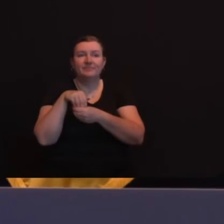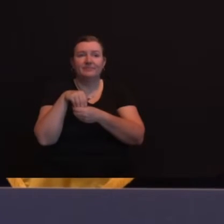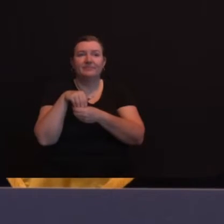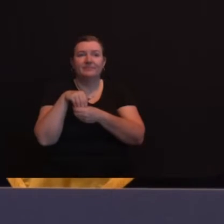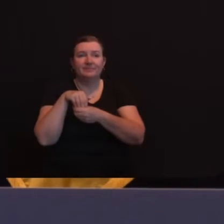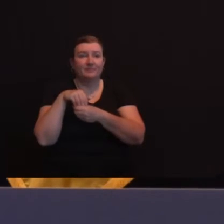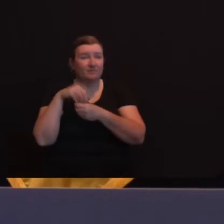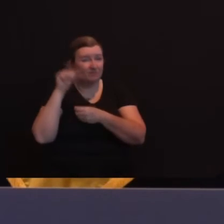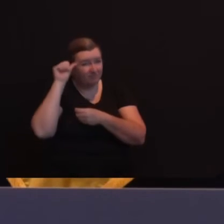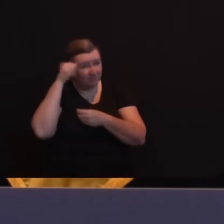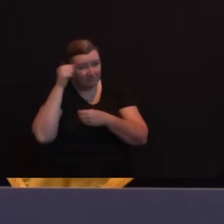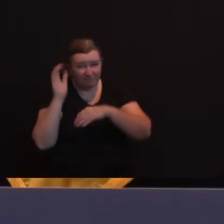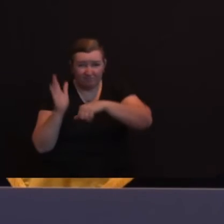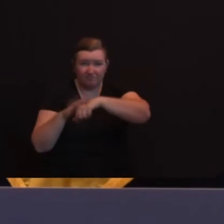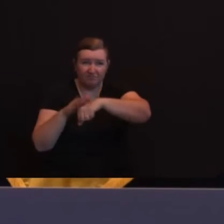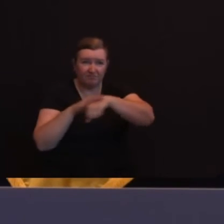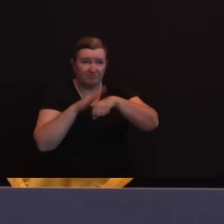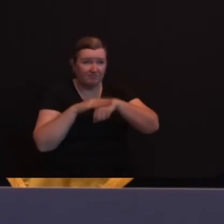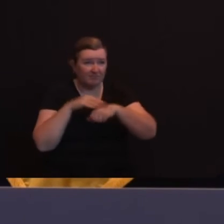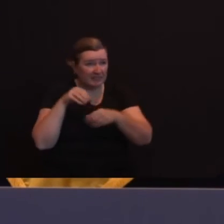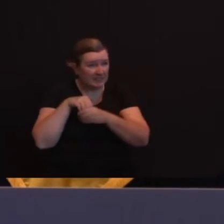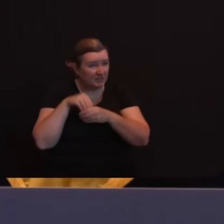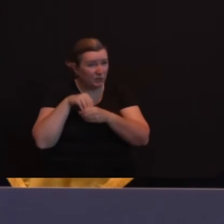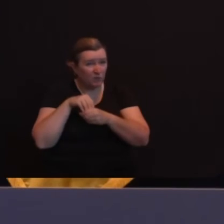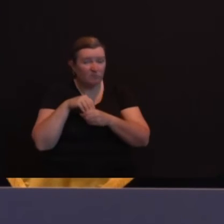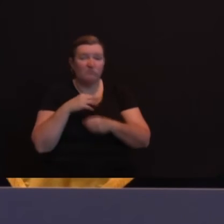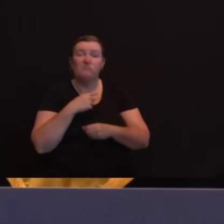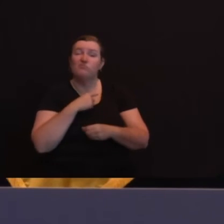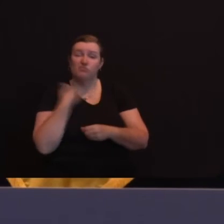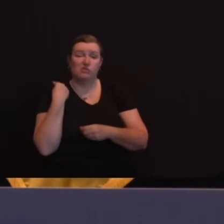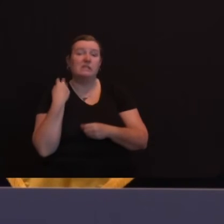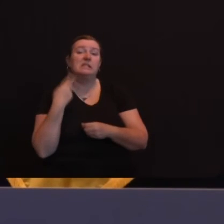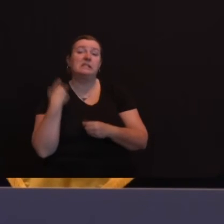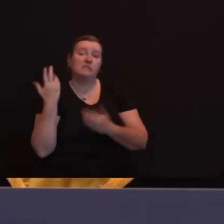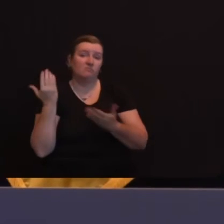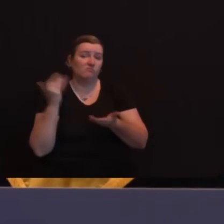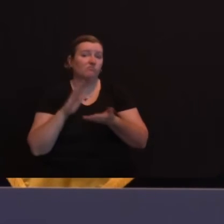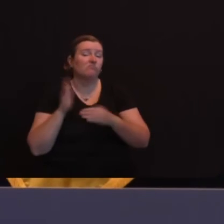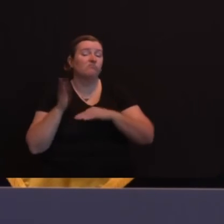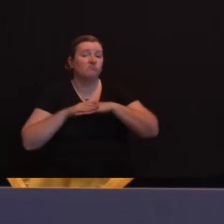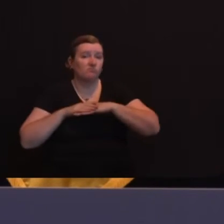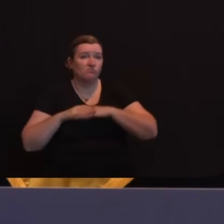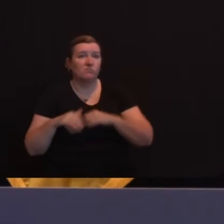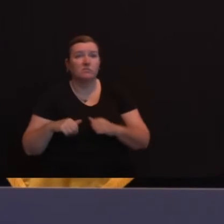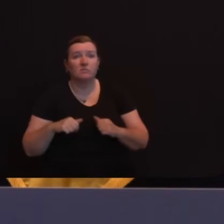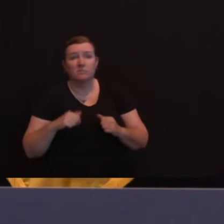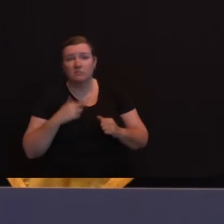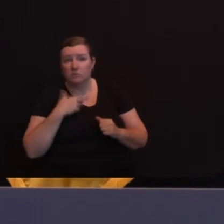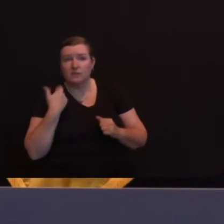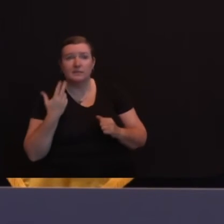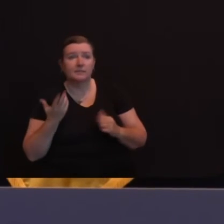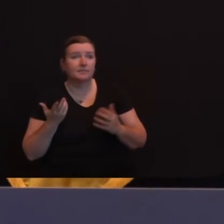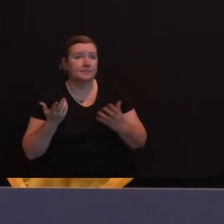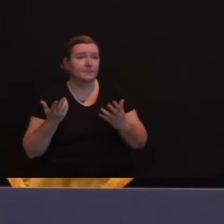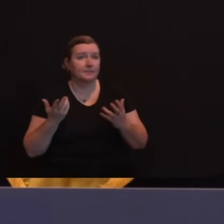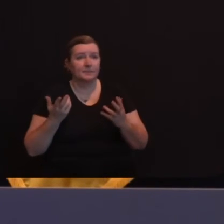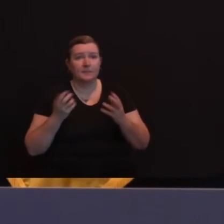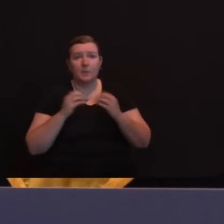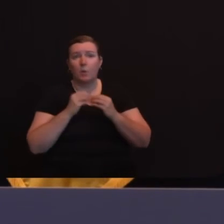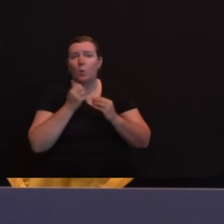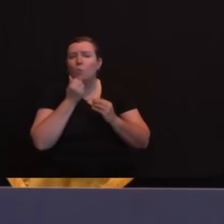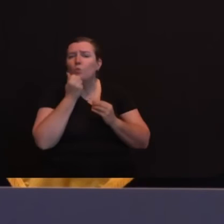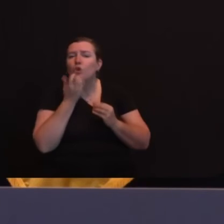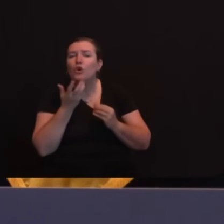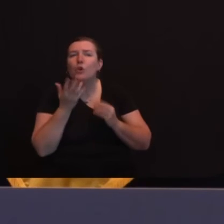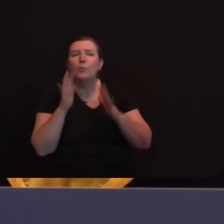you take the indoor steps. But the risk is, the risk, at least in warmer weather, was a manageable